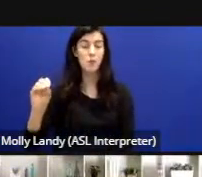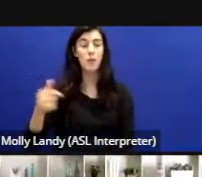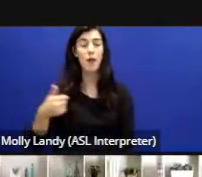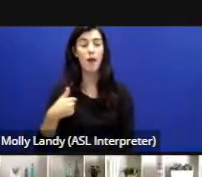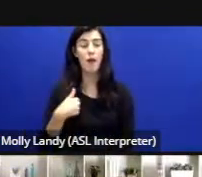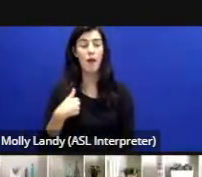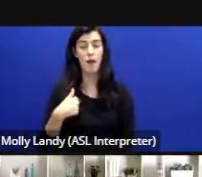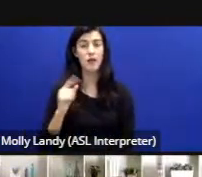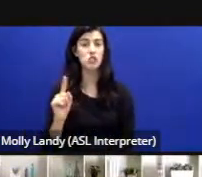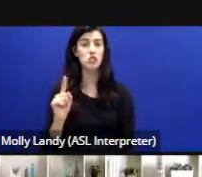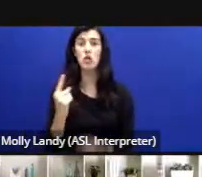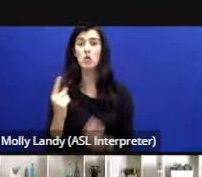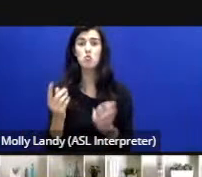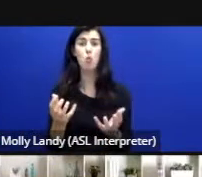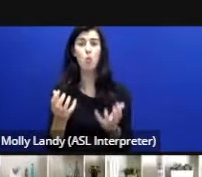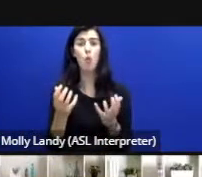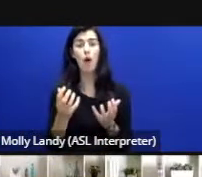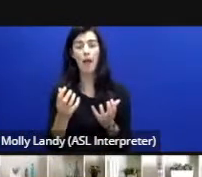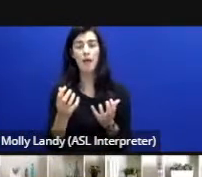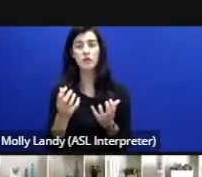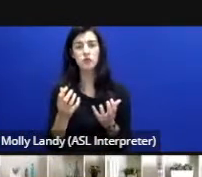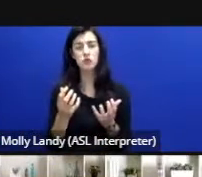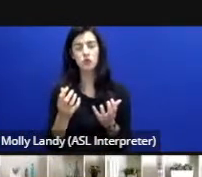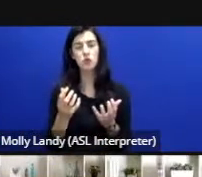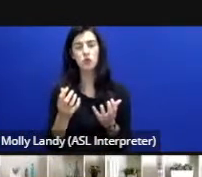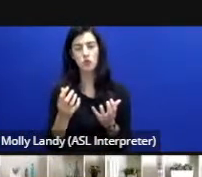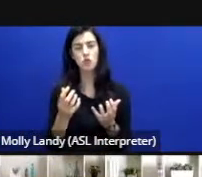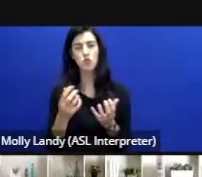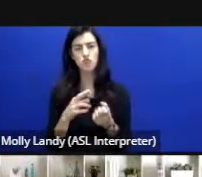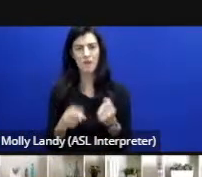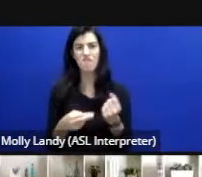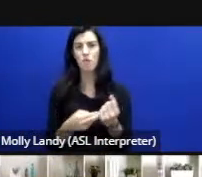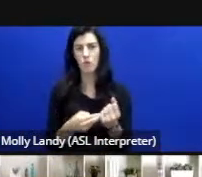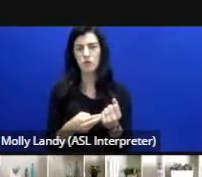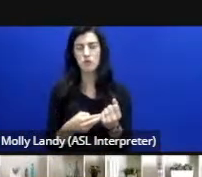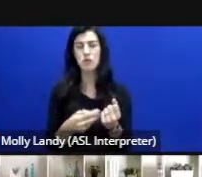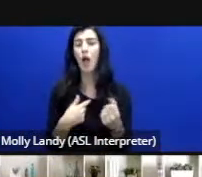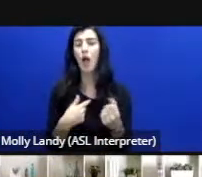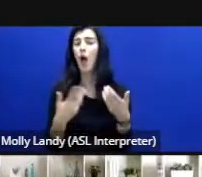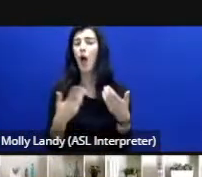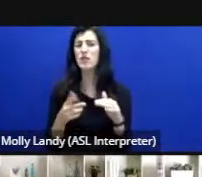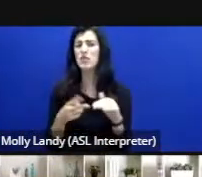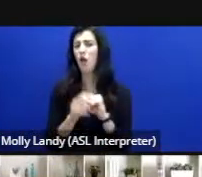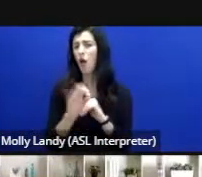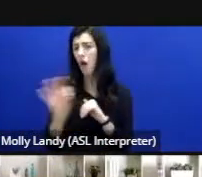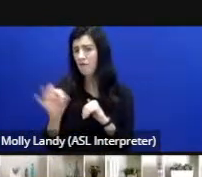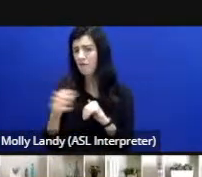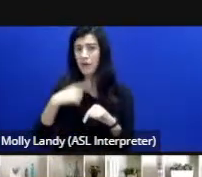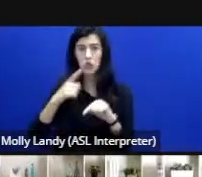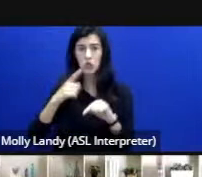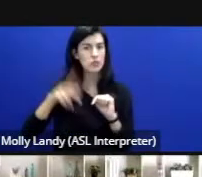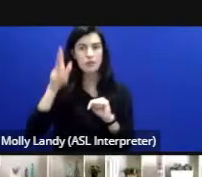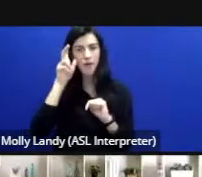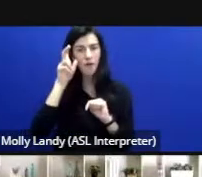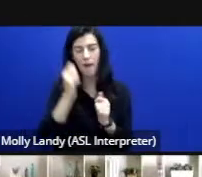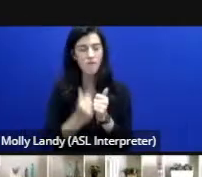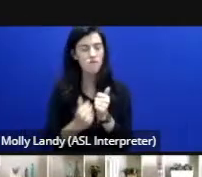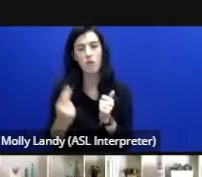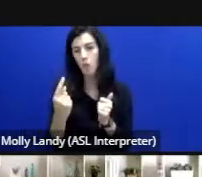I just wanted to reinforce, I got cut off on the call. I didn't get to hear everybody.